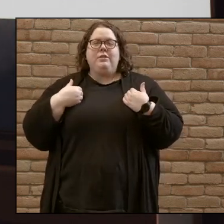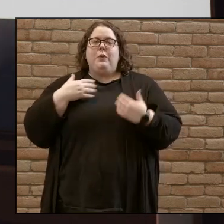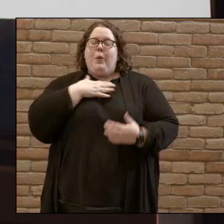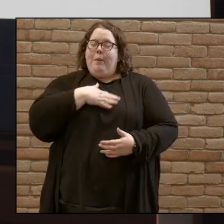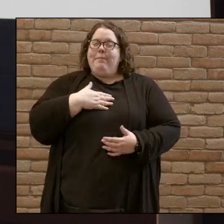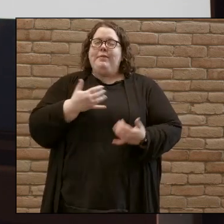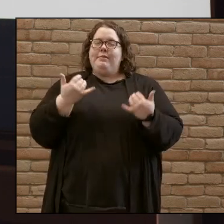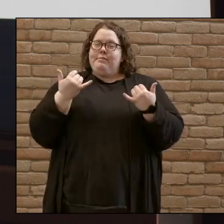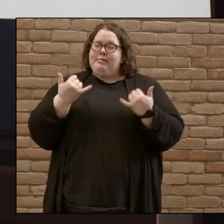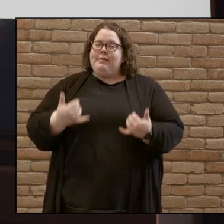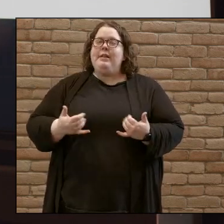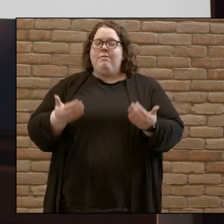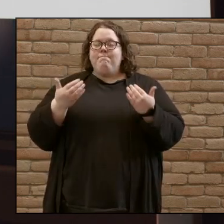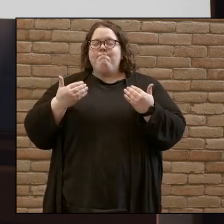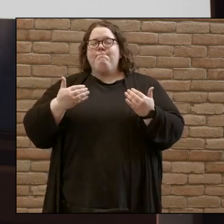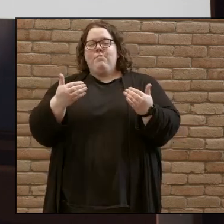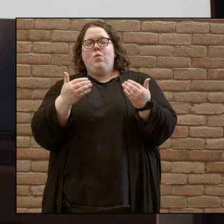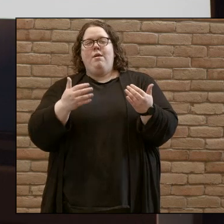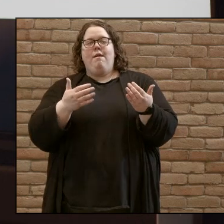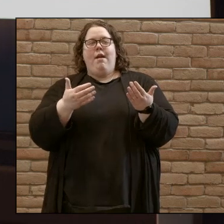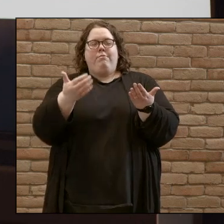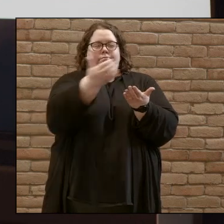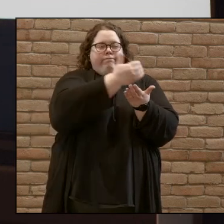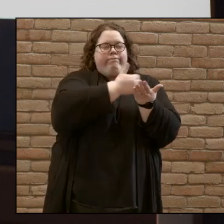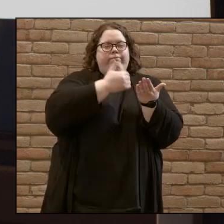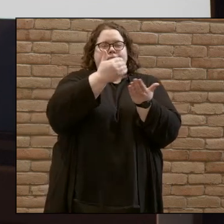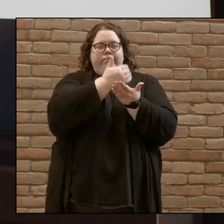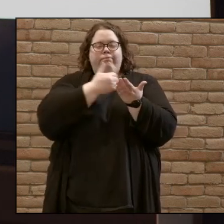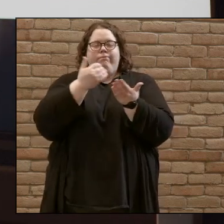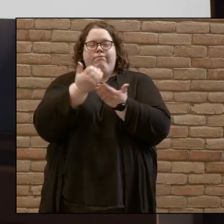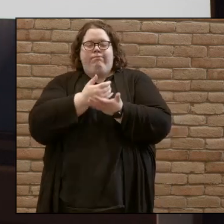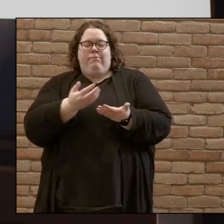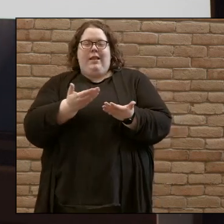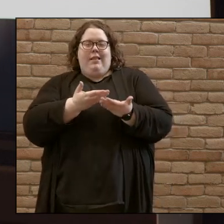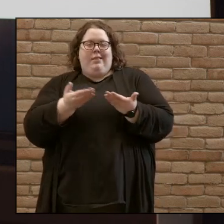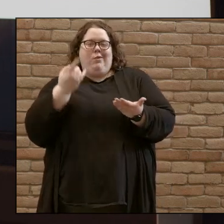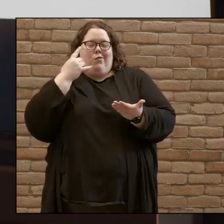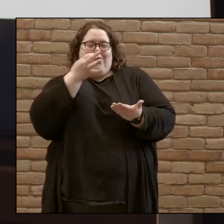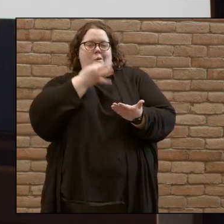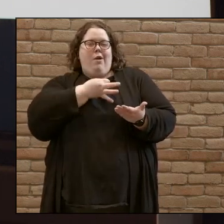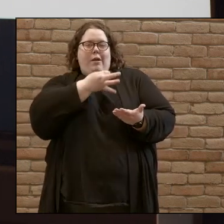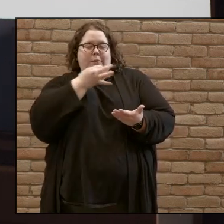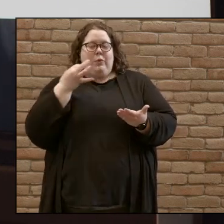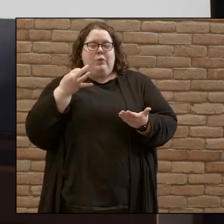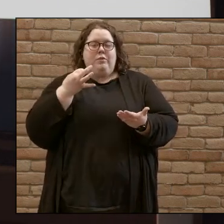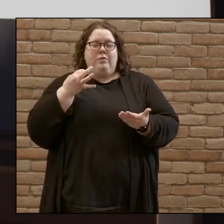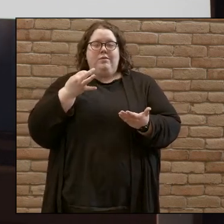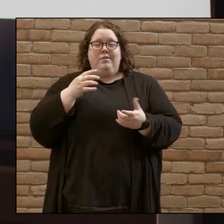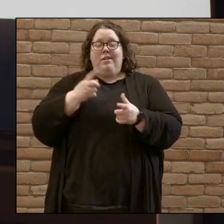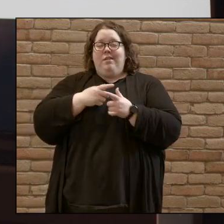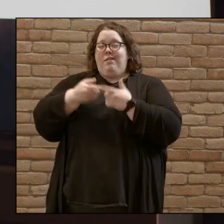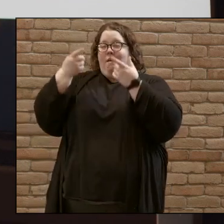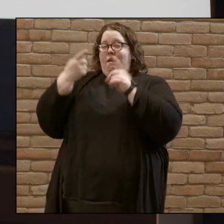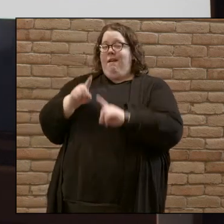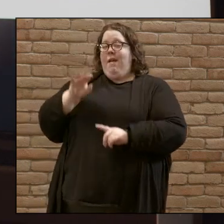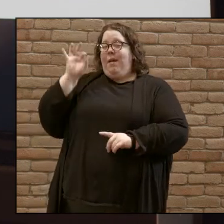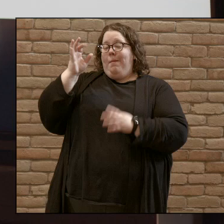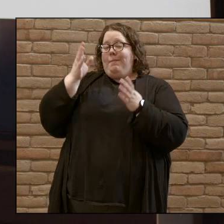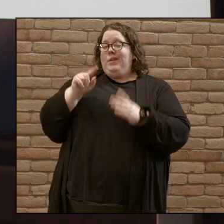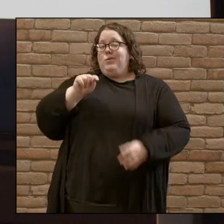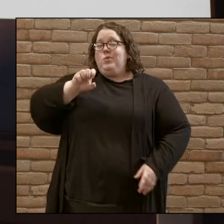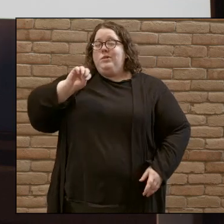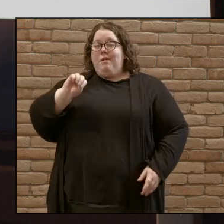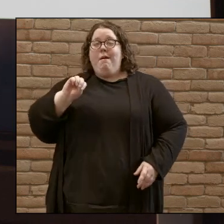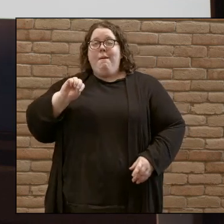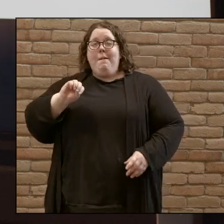you now to go and get those elements ready so that when the time comes and Pastor Tom is ready to lead us in communion, you'll